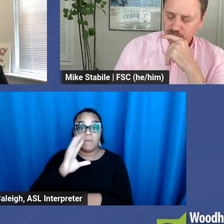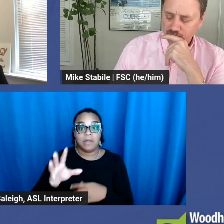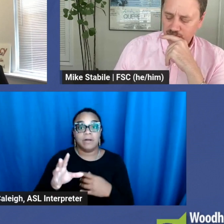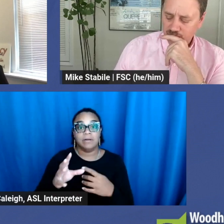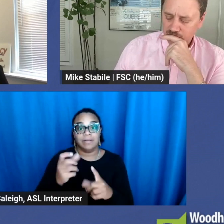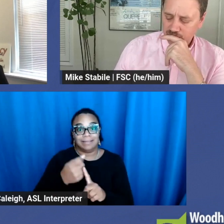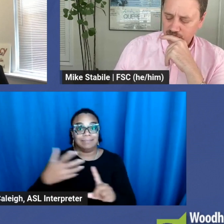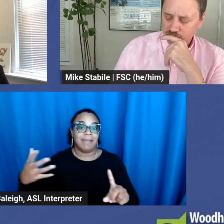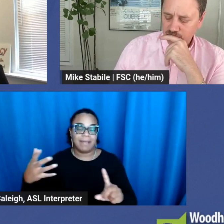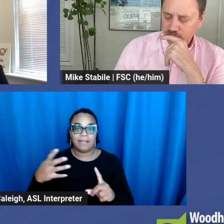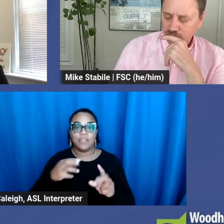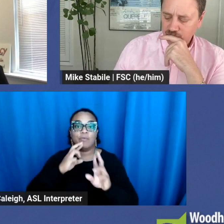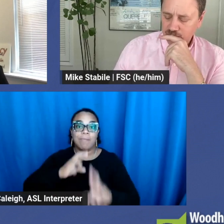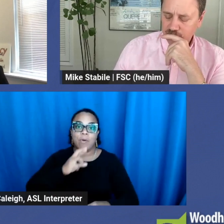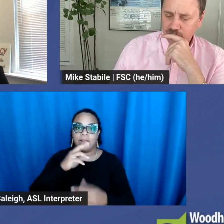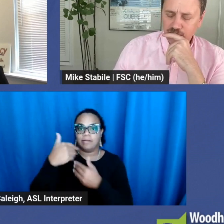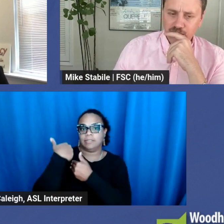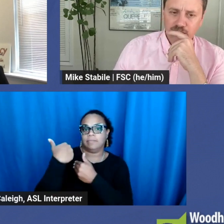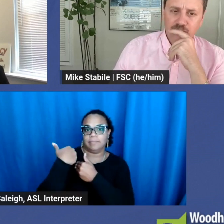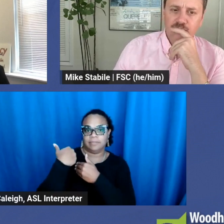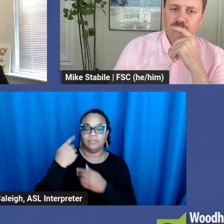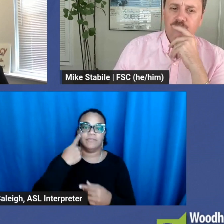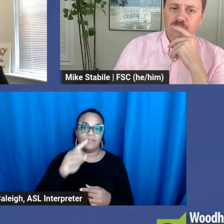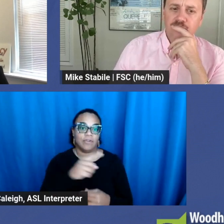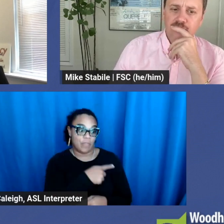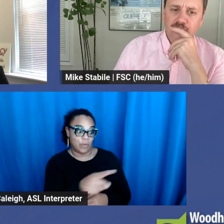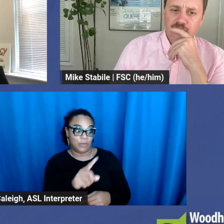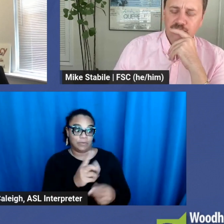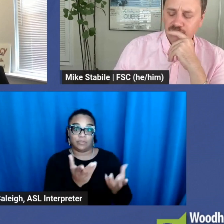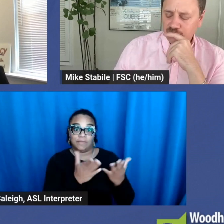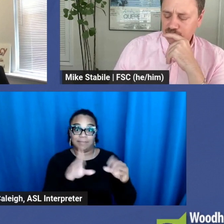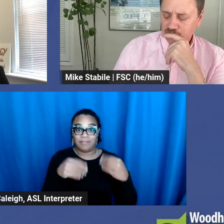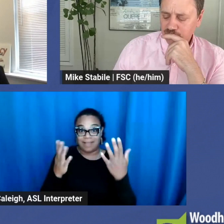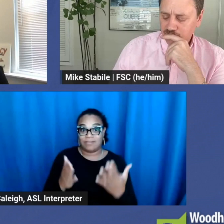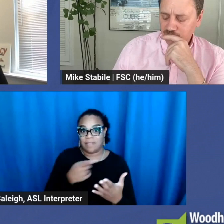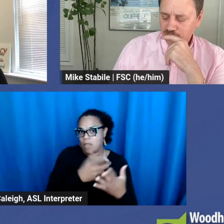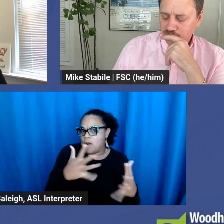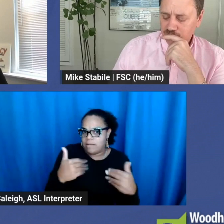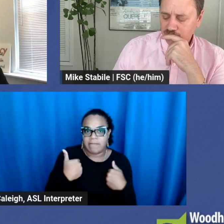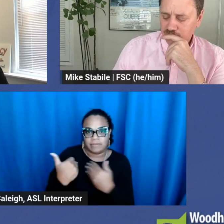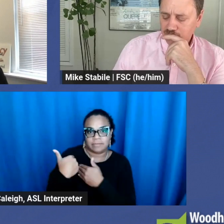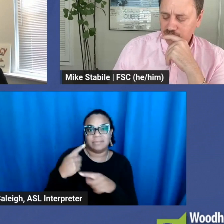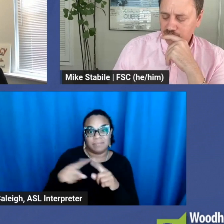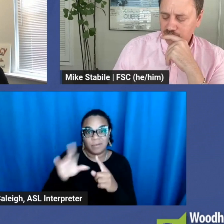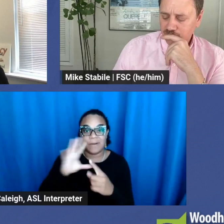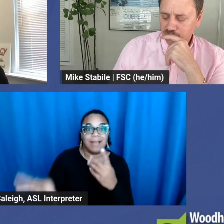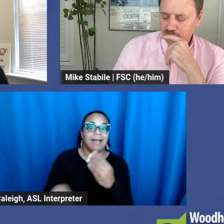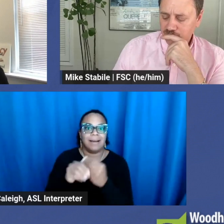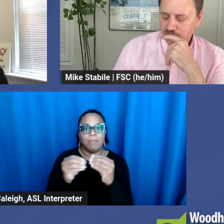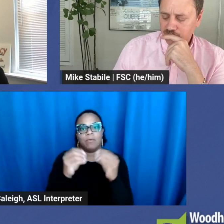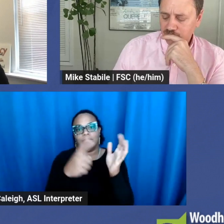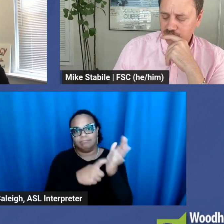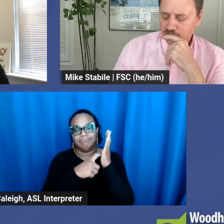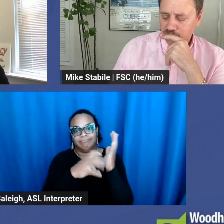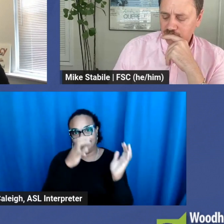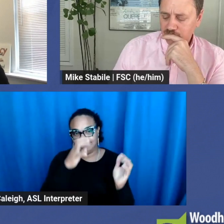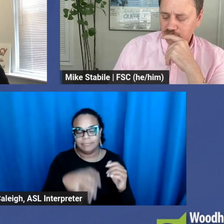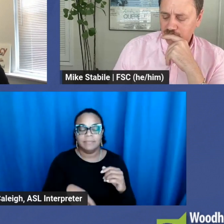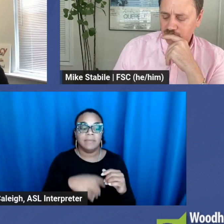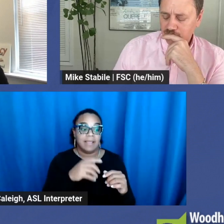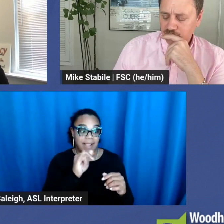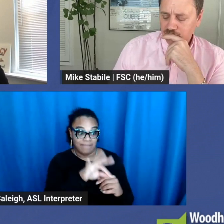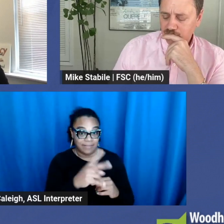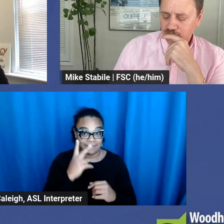reporting obligation that online service providers already have for when they view obvious child sexual